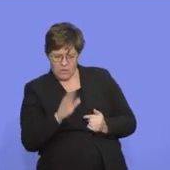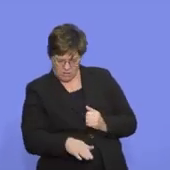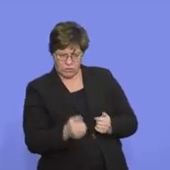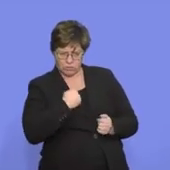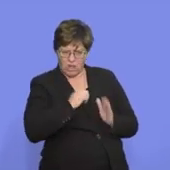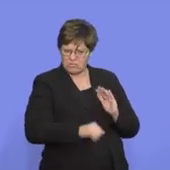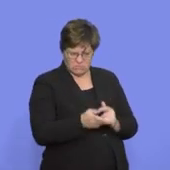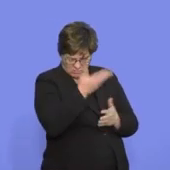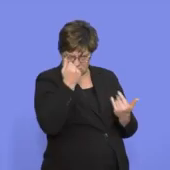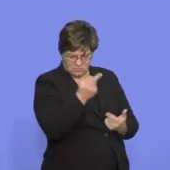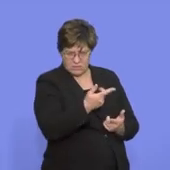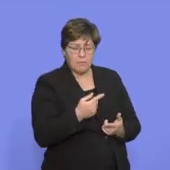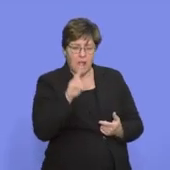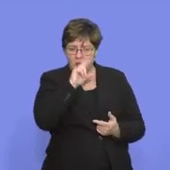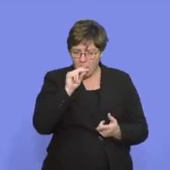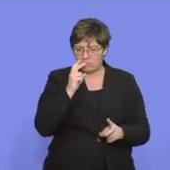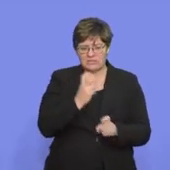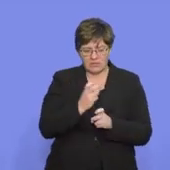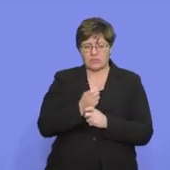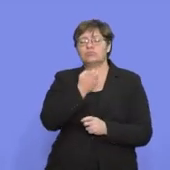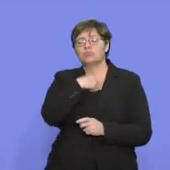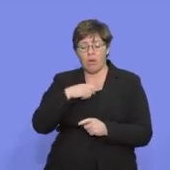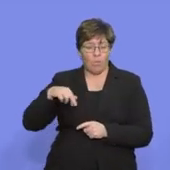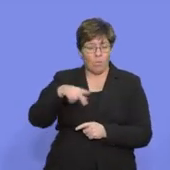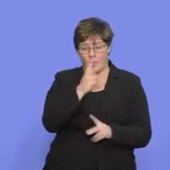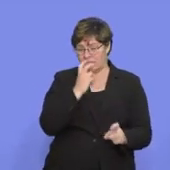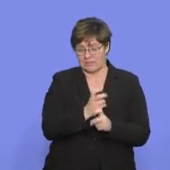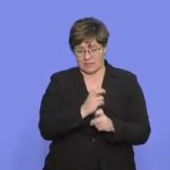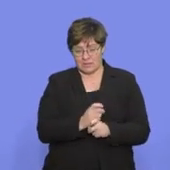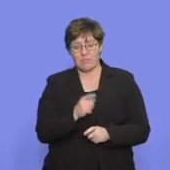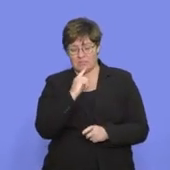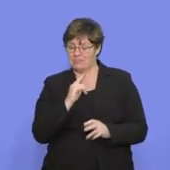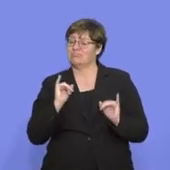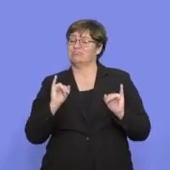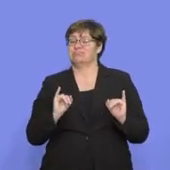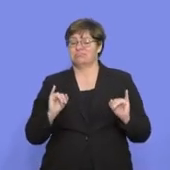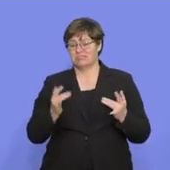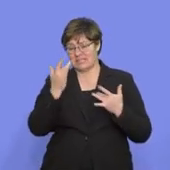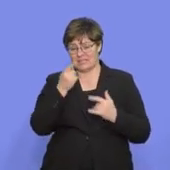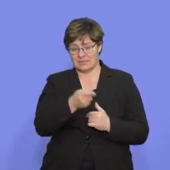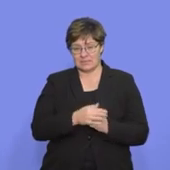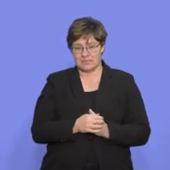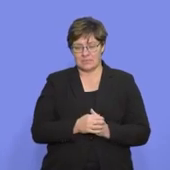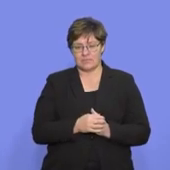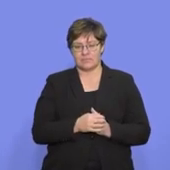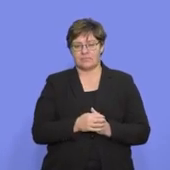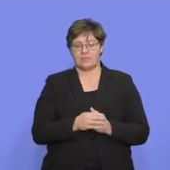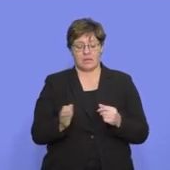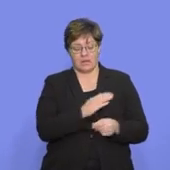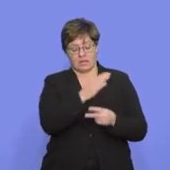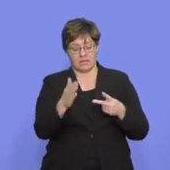in speaking, swallowing, and walking. So this is really a terrible illness. The next one is multiple sclerosis,